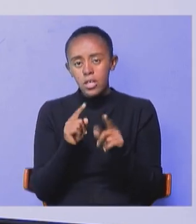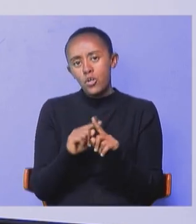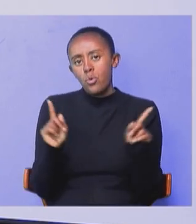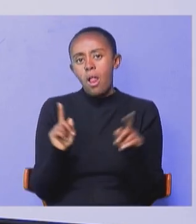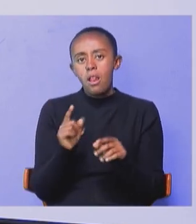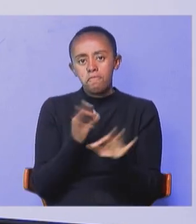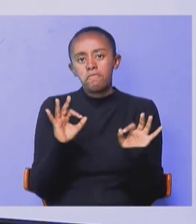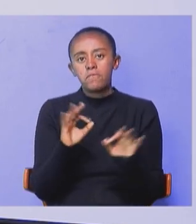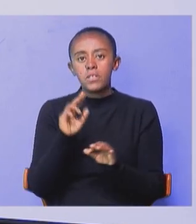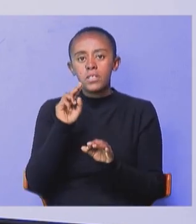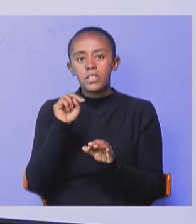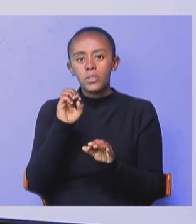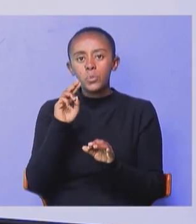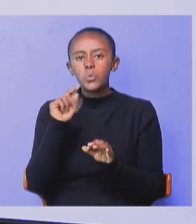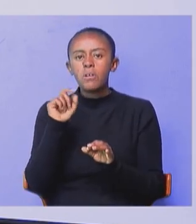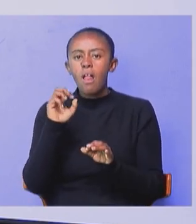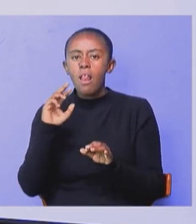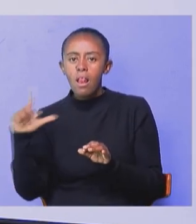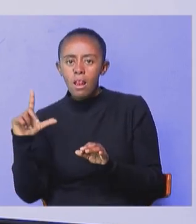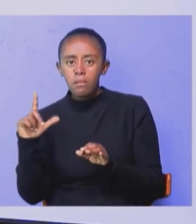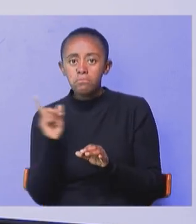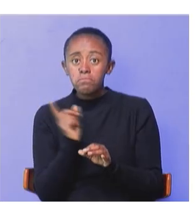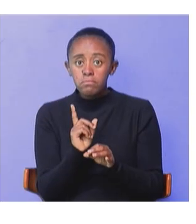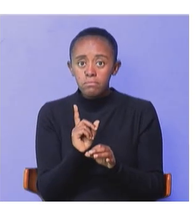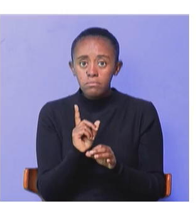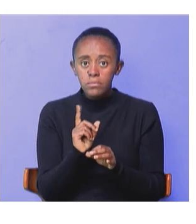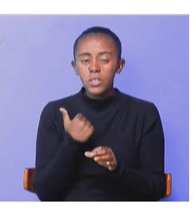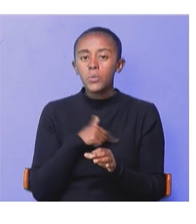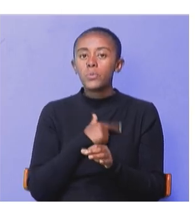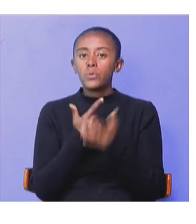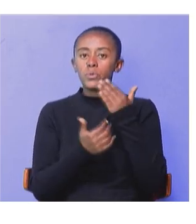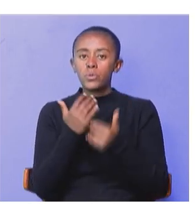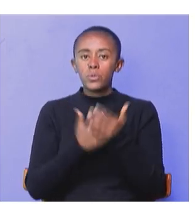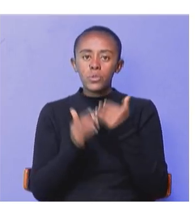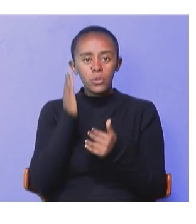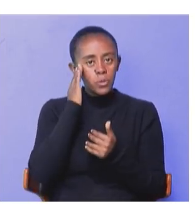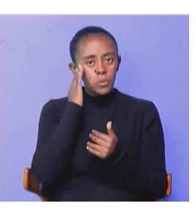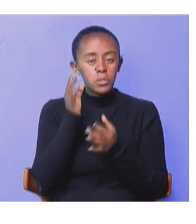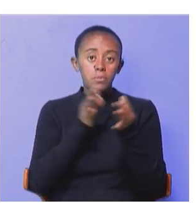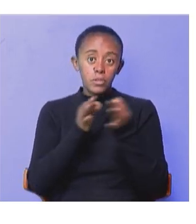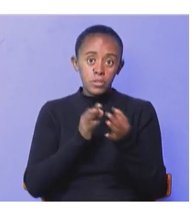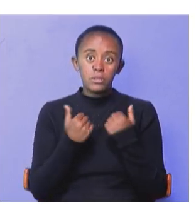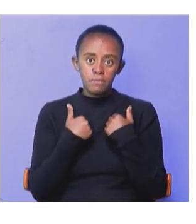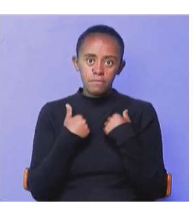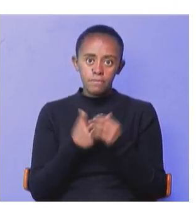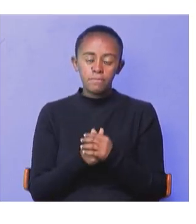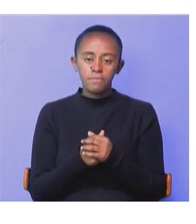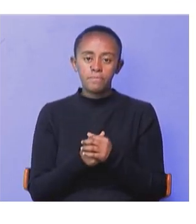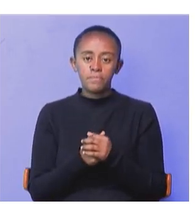neutral opinions. When we say neutral opinions, we talk about common expressions